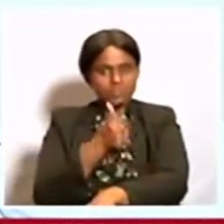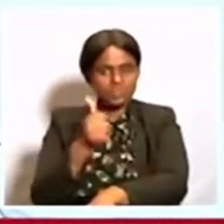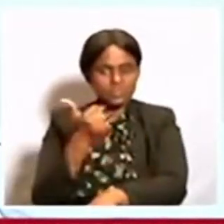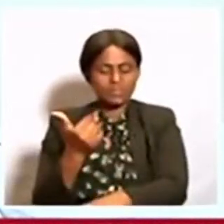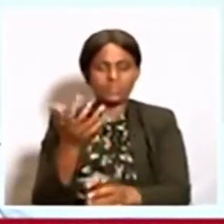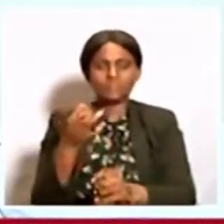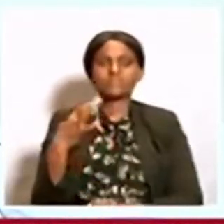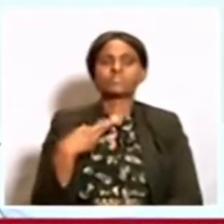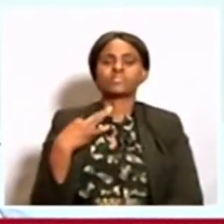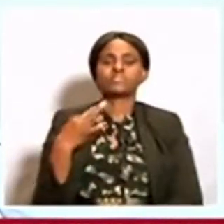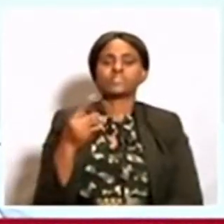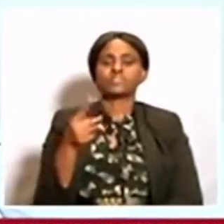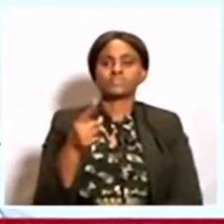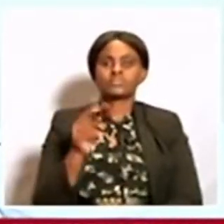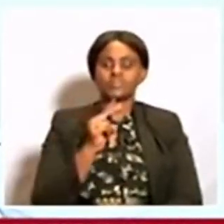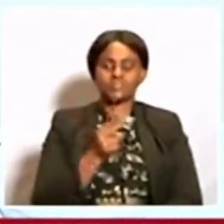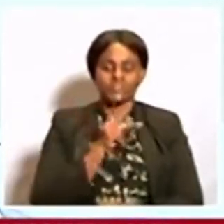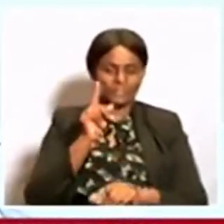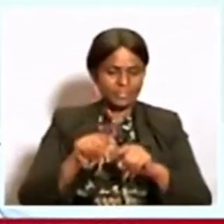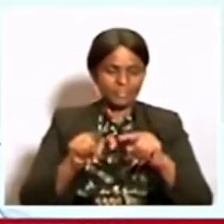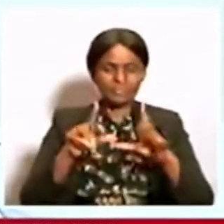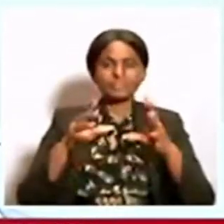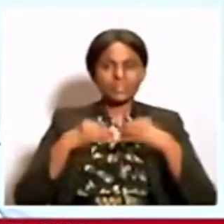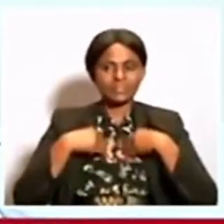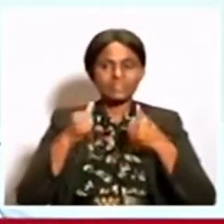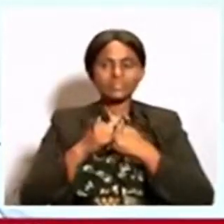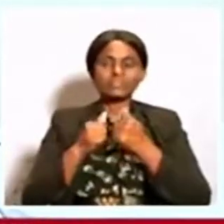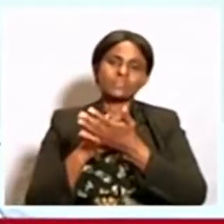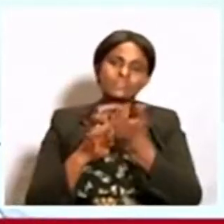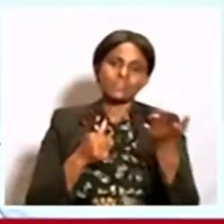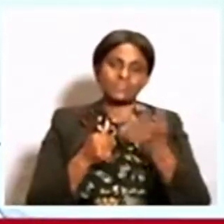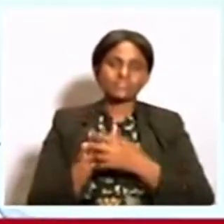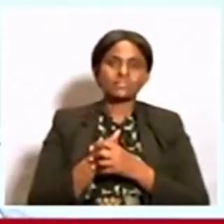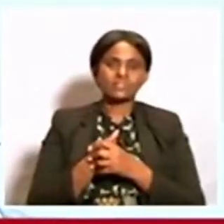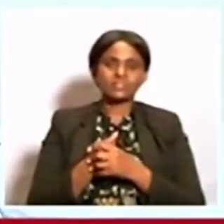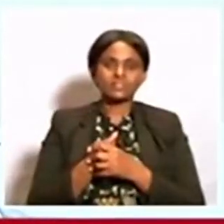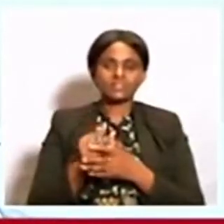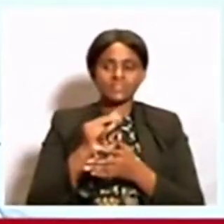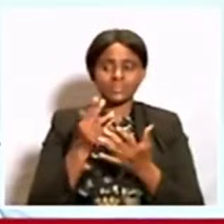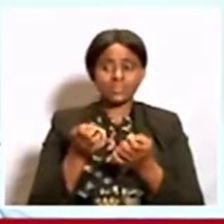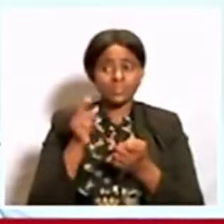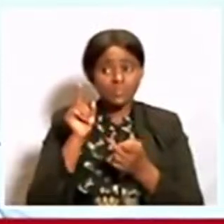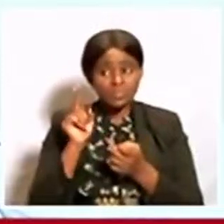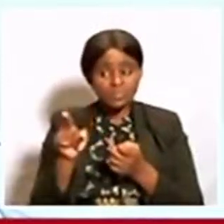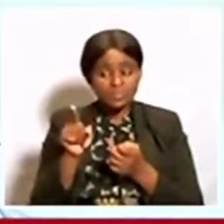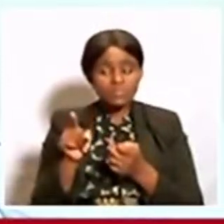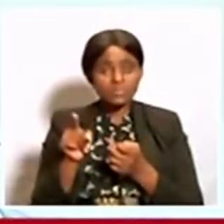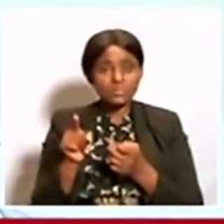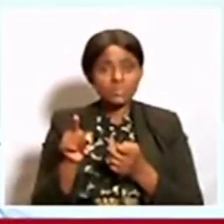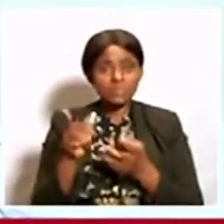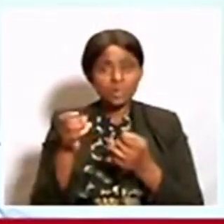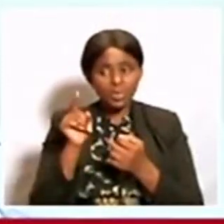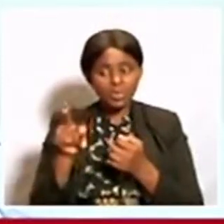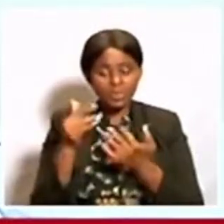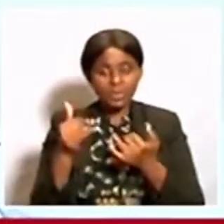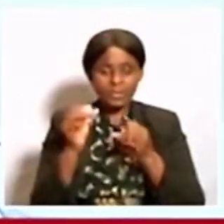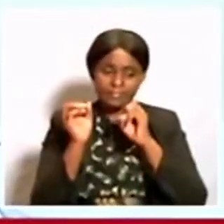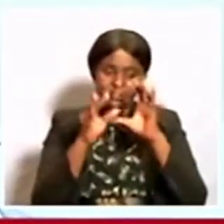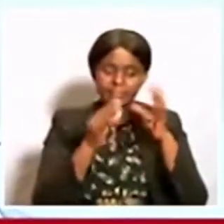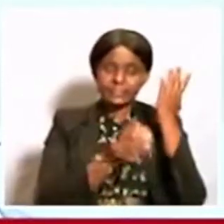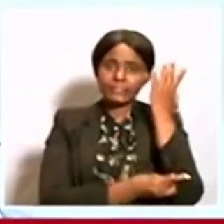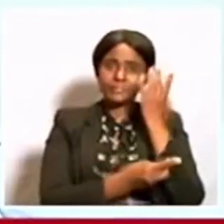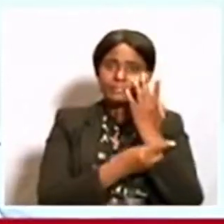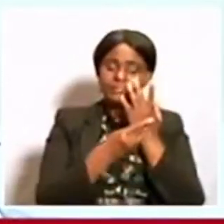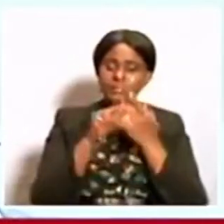to apply. We will not agree with them. We want you to take development to Mushinda.